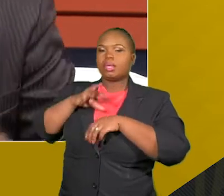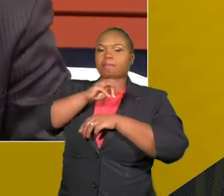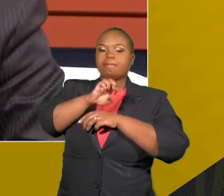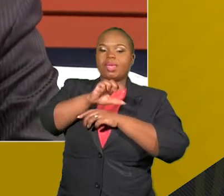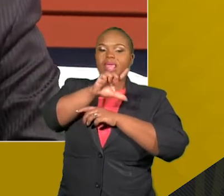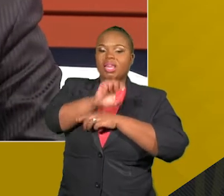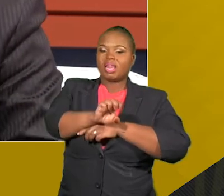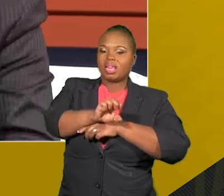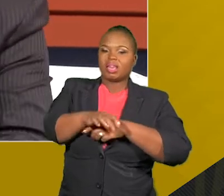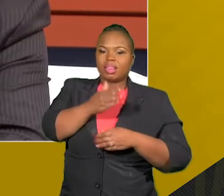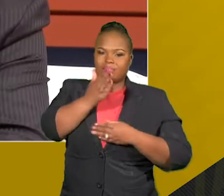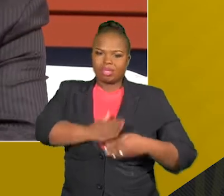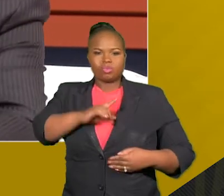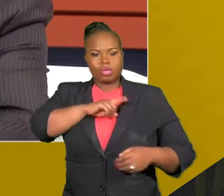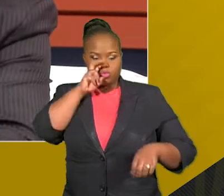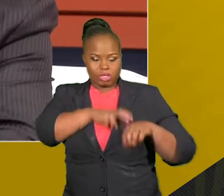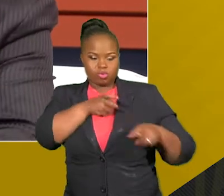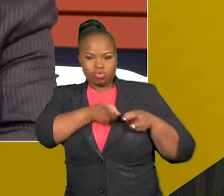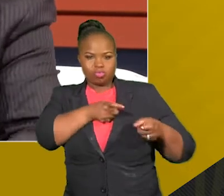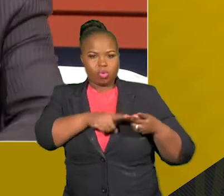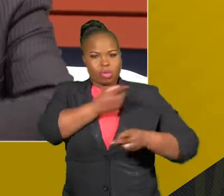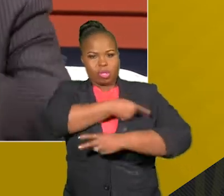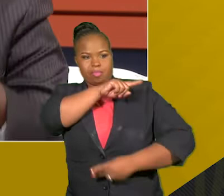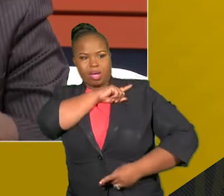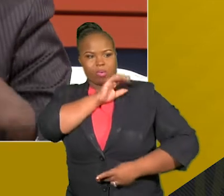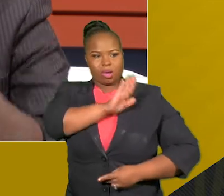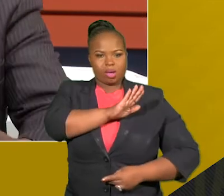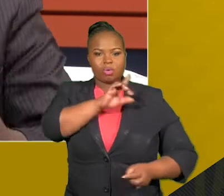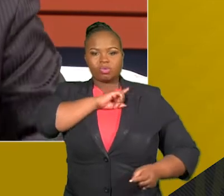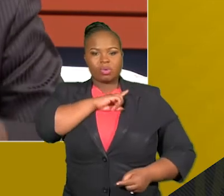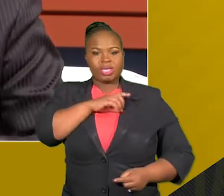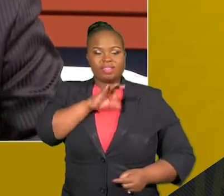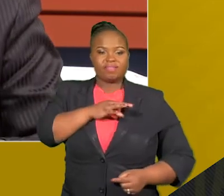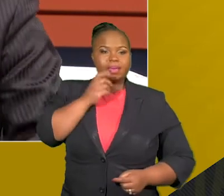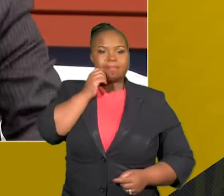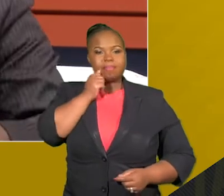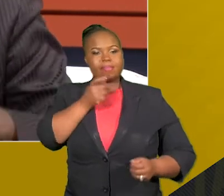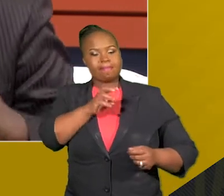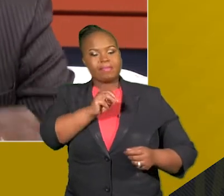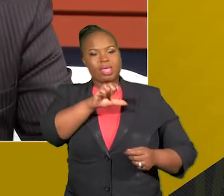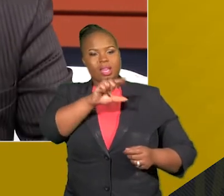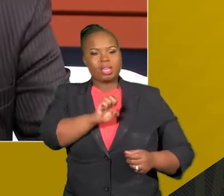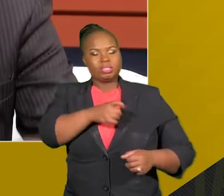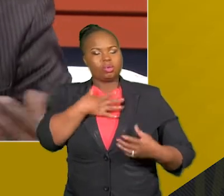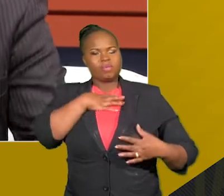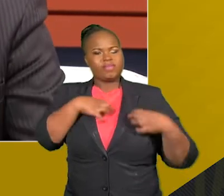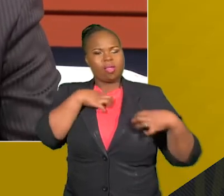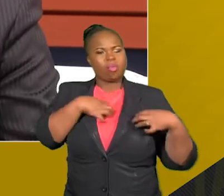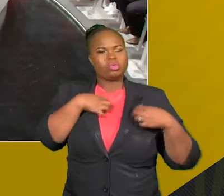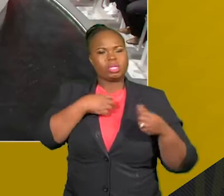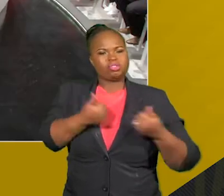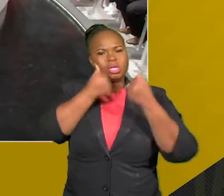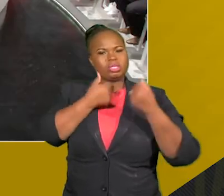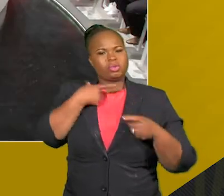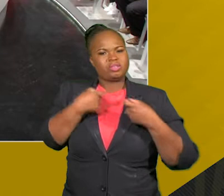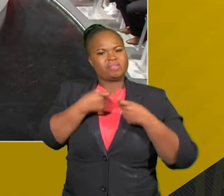of me, because the male part needs control, needs power, and whenever the male is emotionally challenged, he just wants to fight back. That is how I